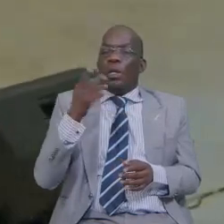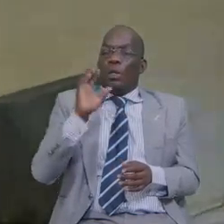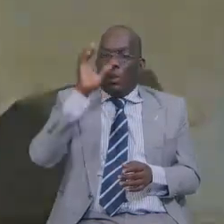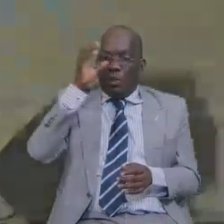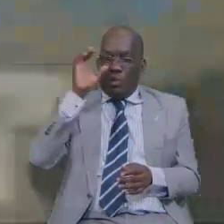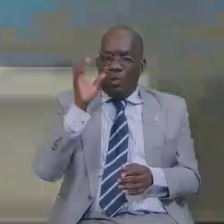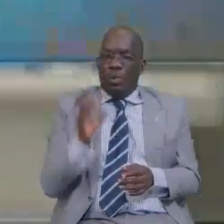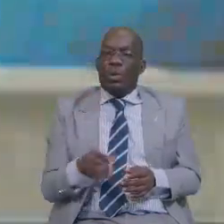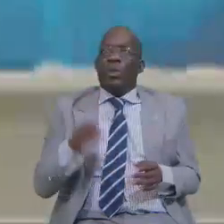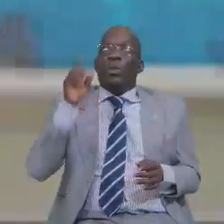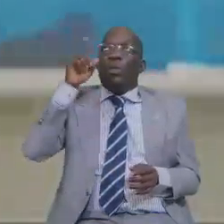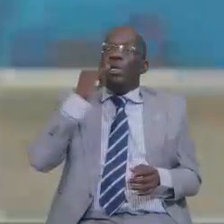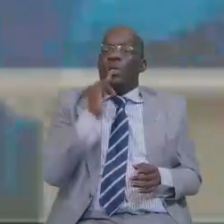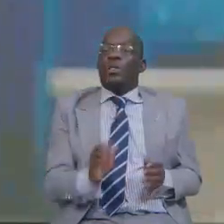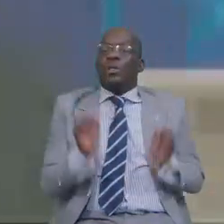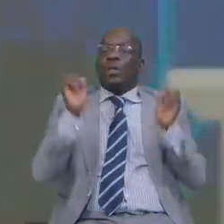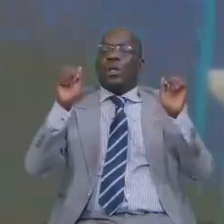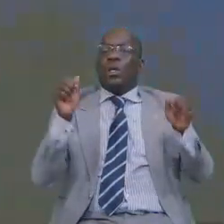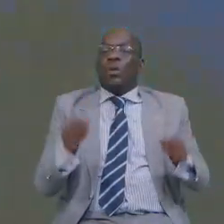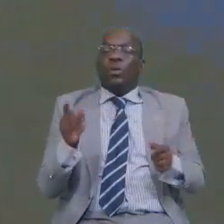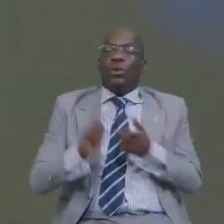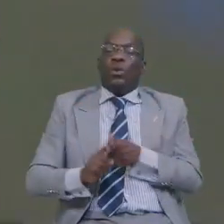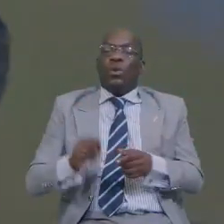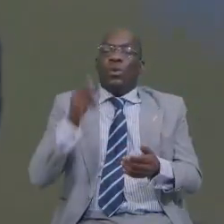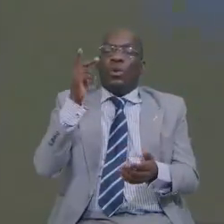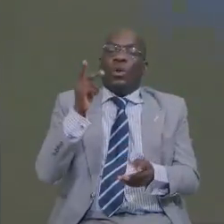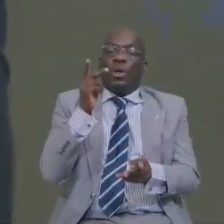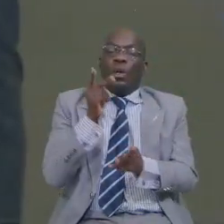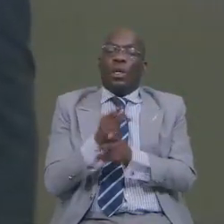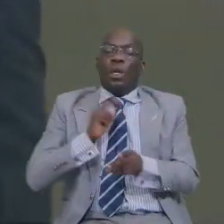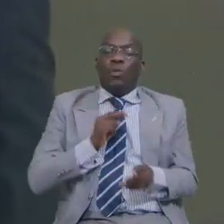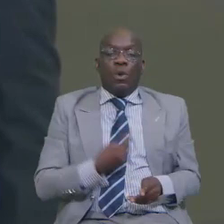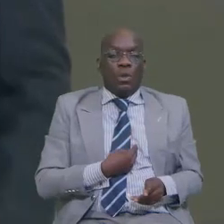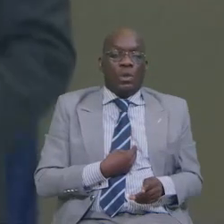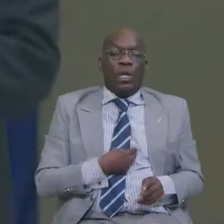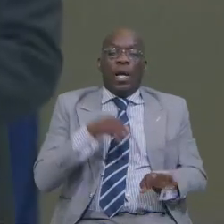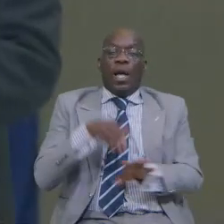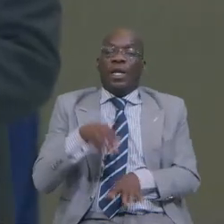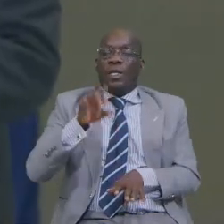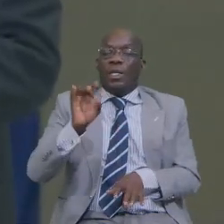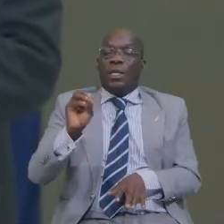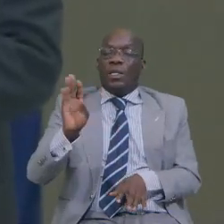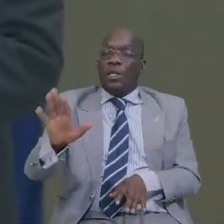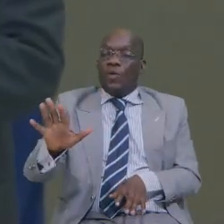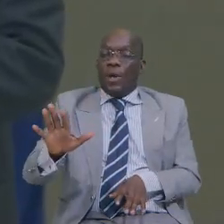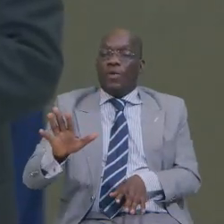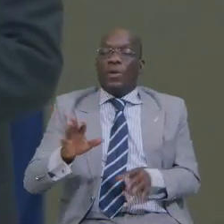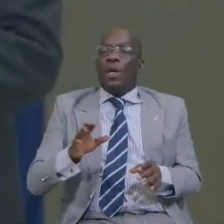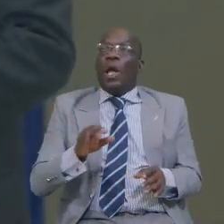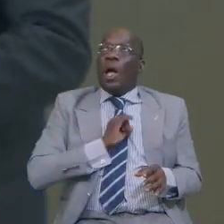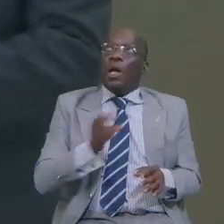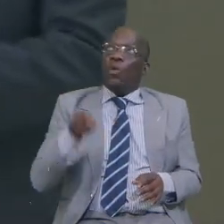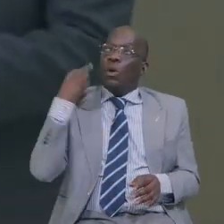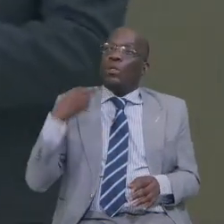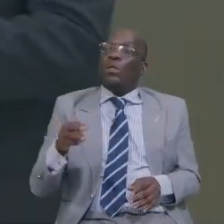He is able to keep us at 85. I was 40 years at that time when Moses sent